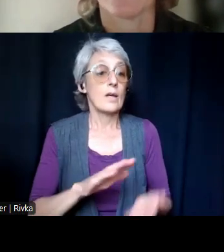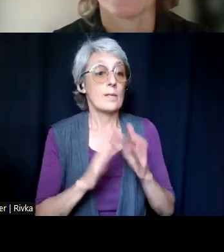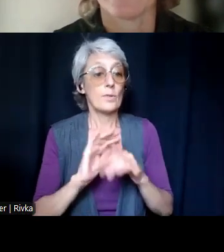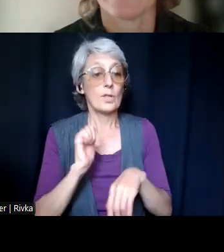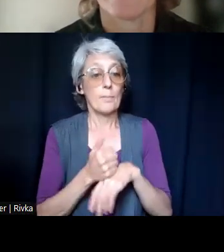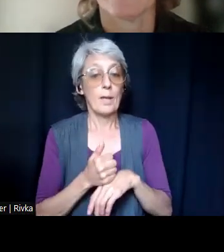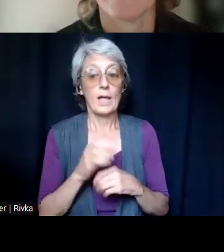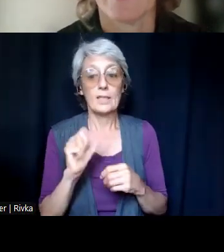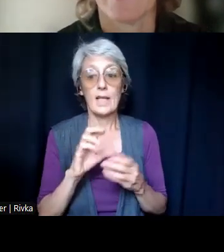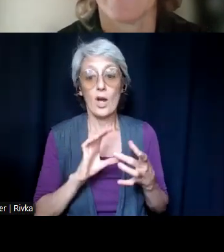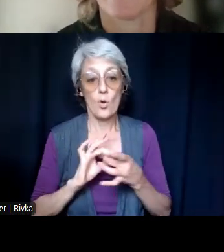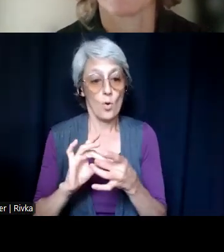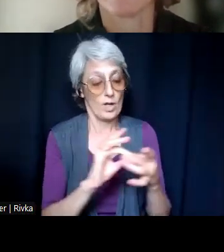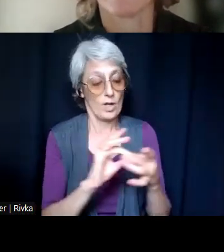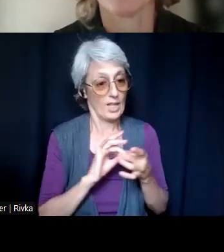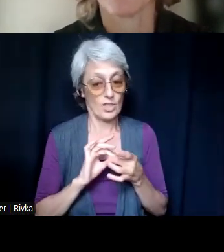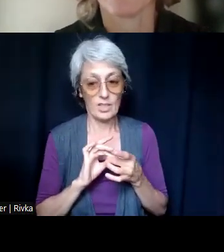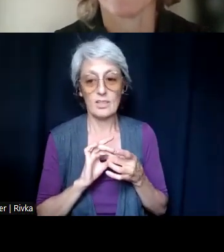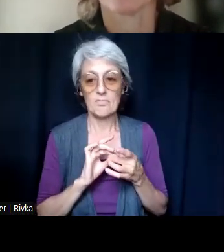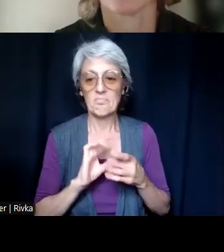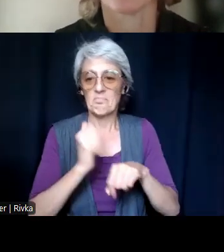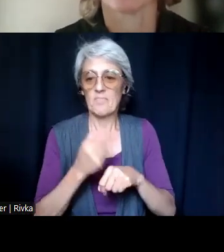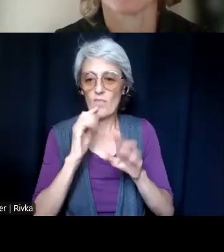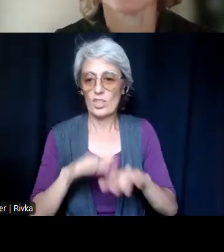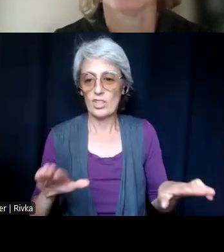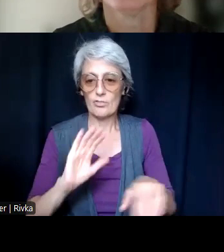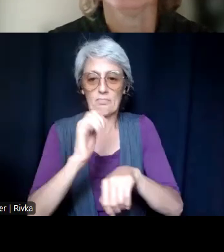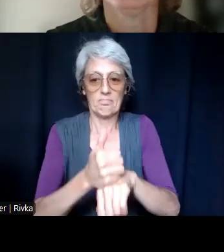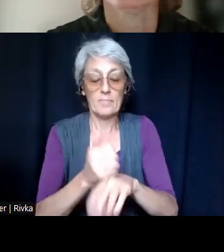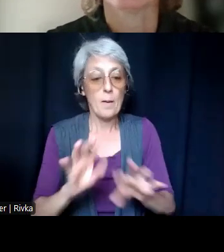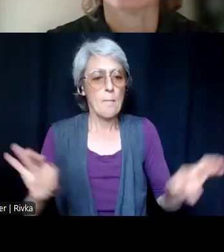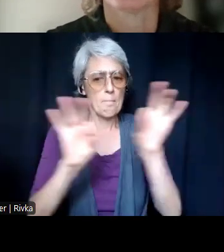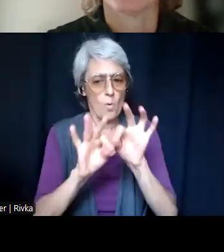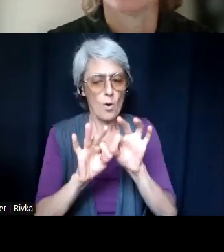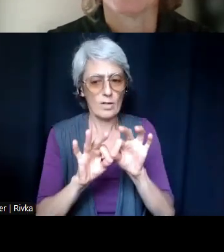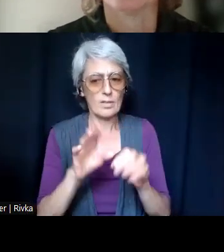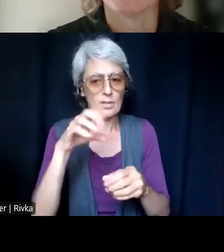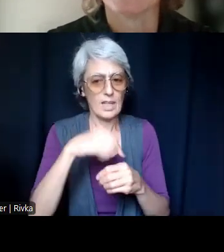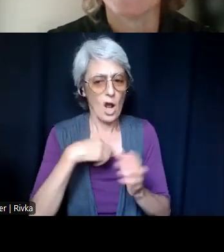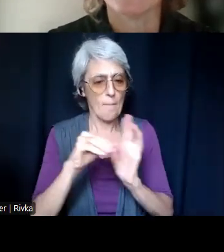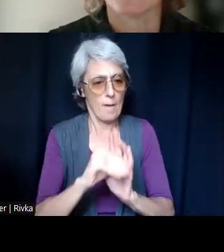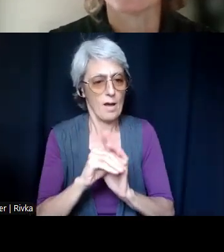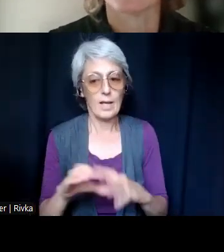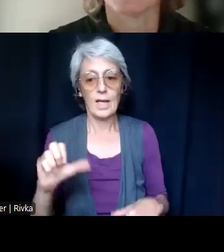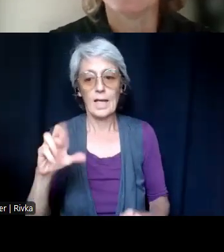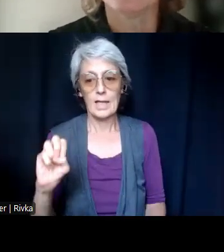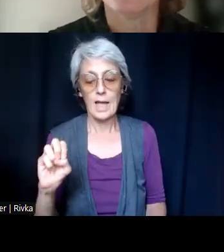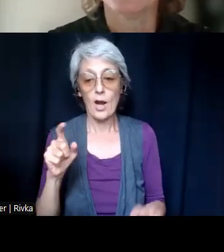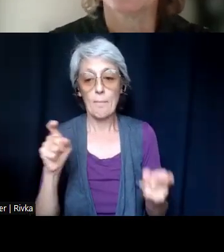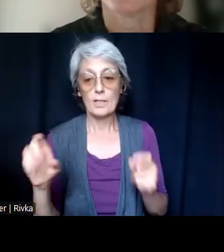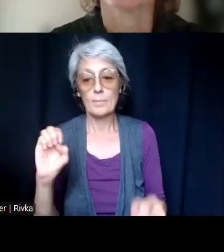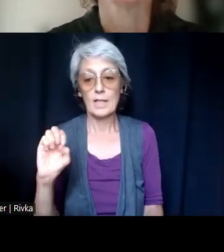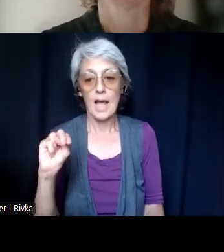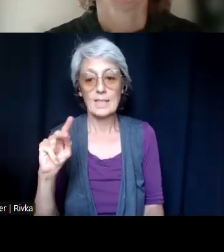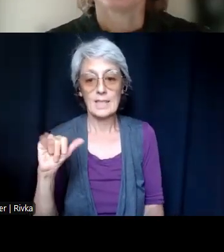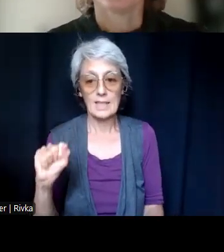to children. So this is really a key part of our model is our care management entities, our CMEs,